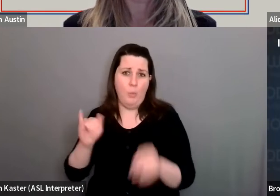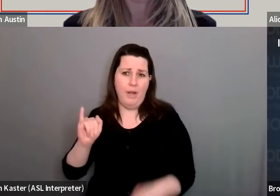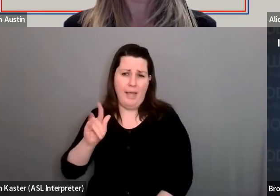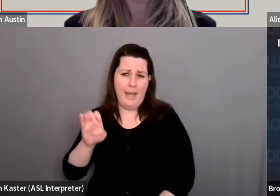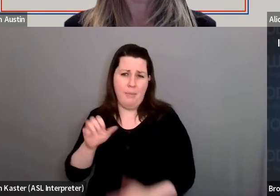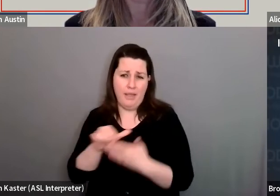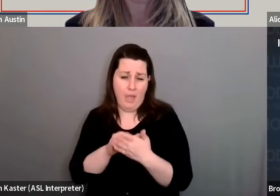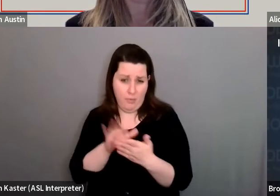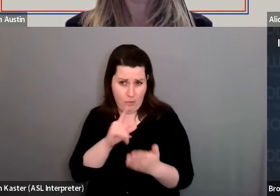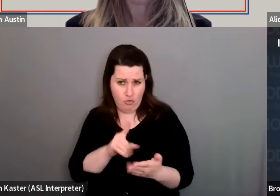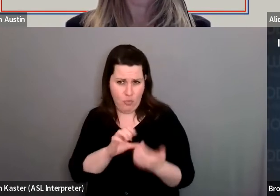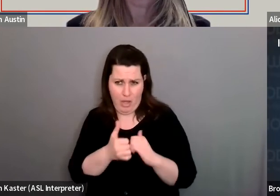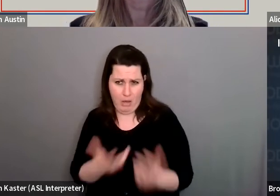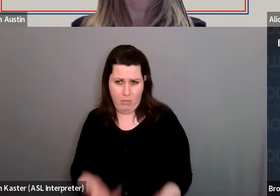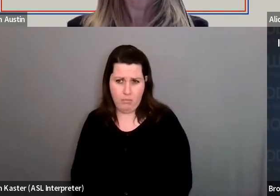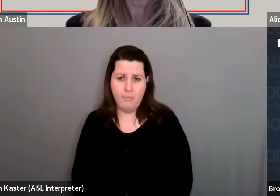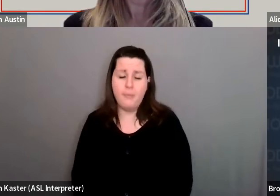true? And how do we do that?